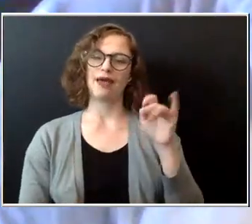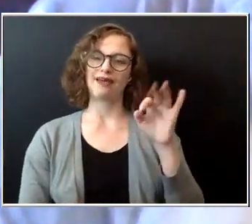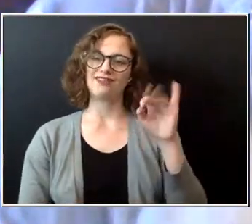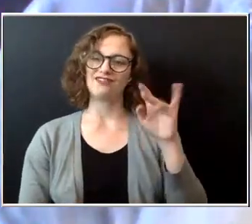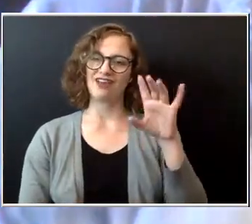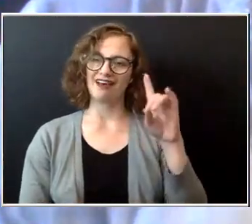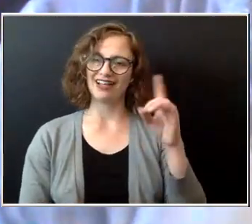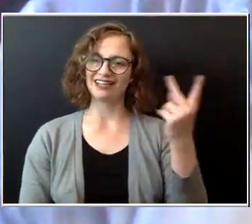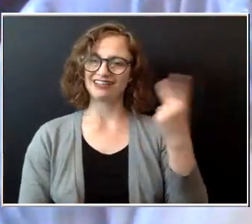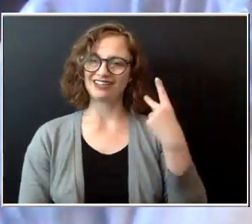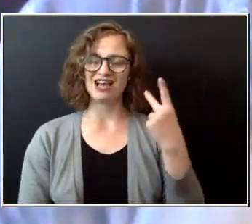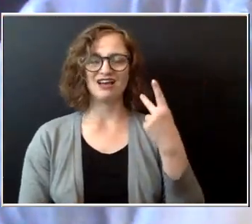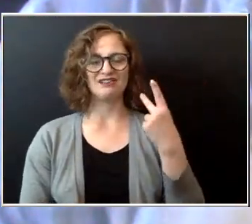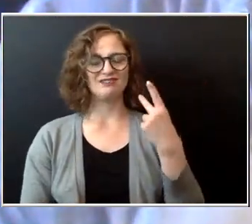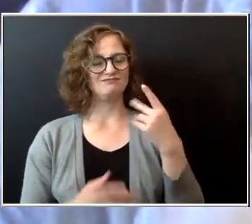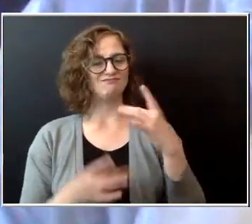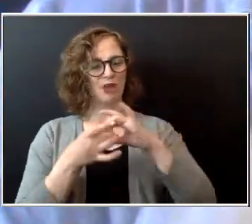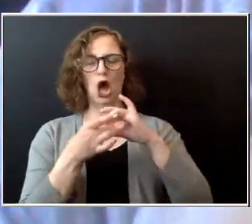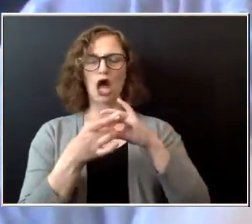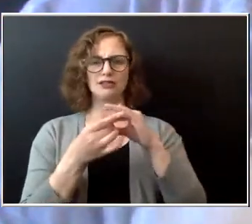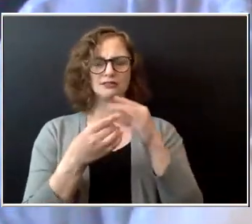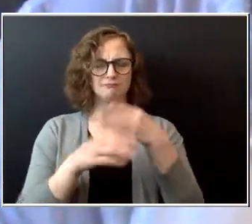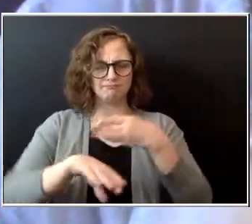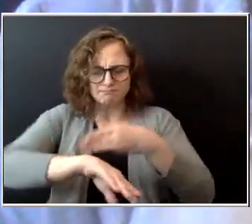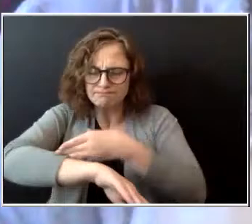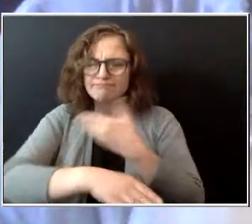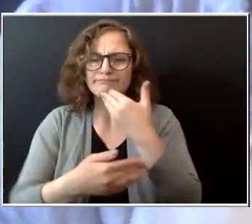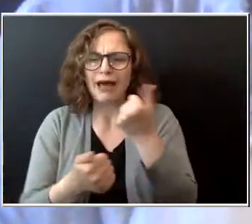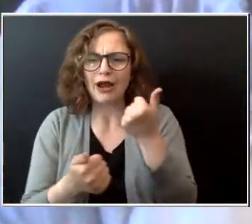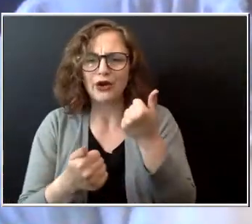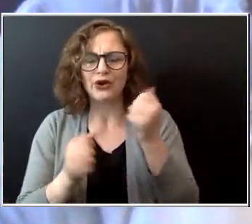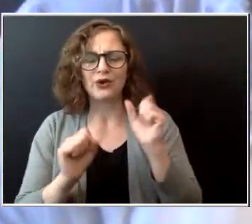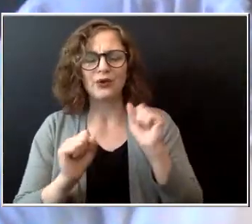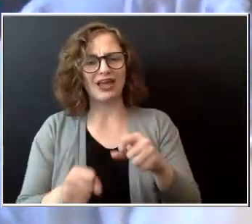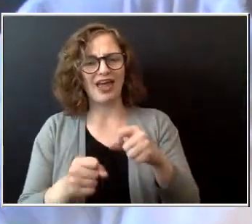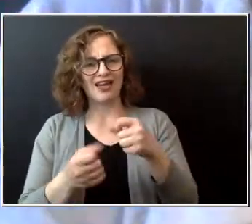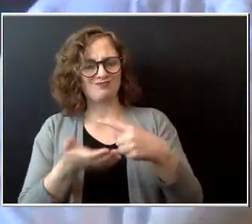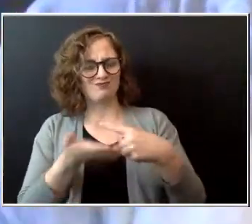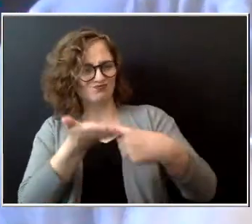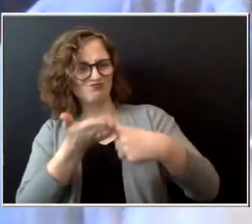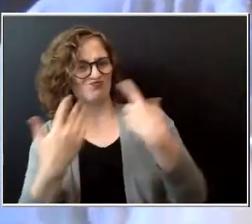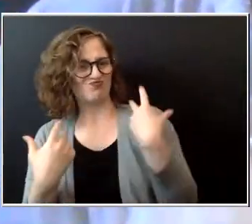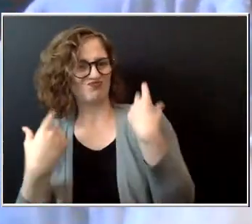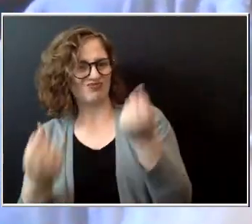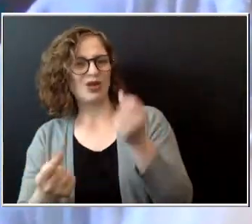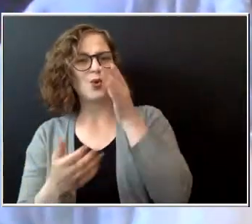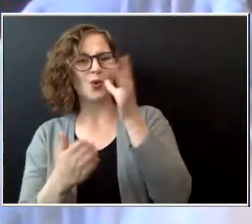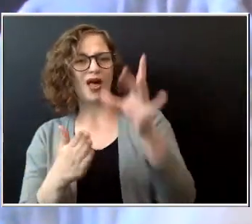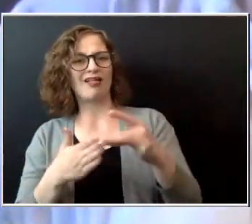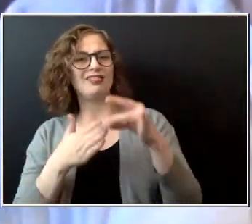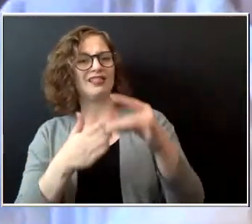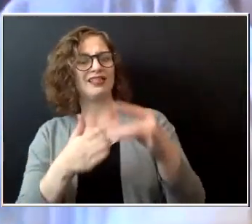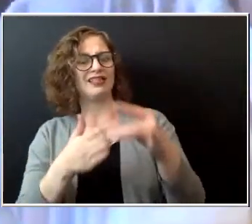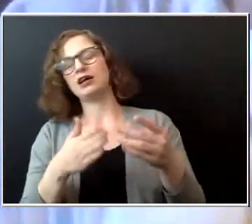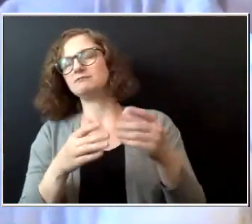and we get to have conversations around health that will lead us through our whole lives.